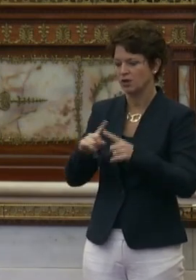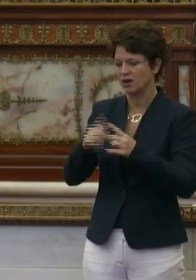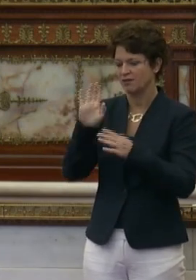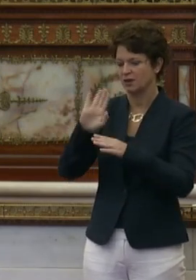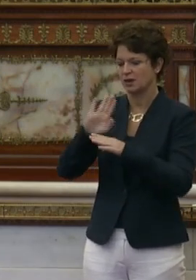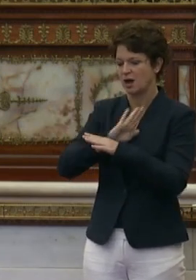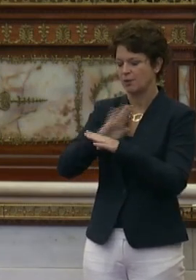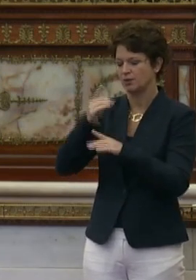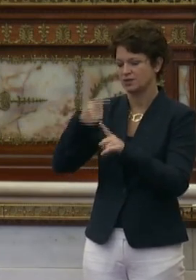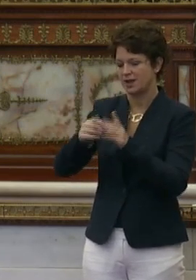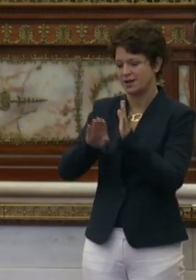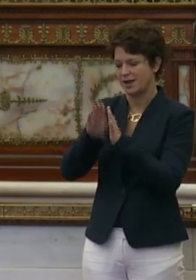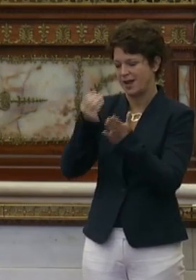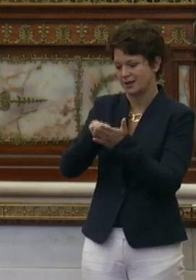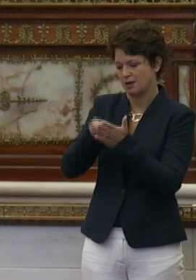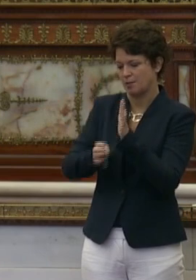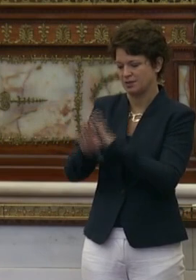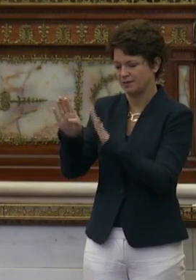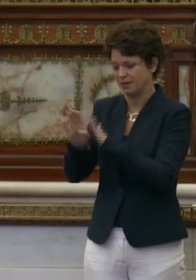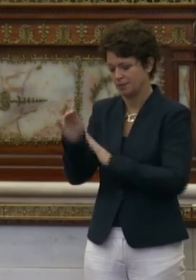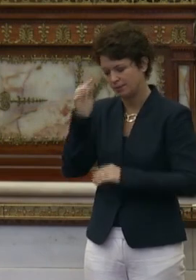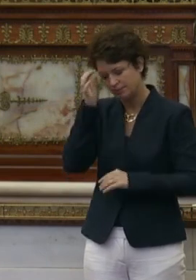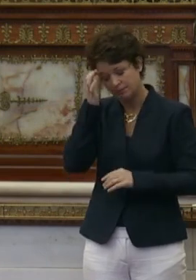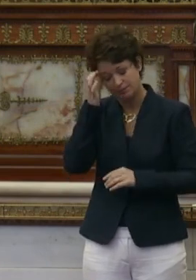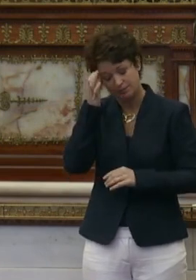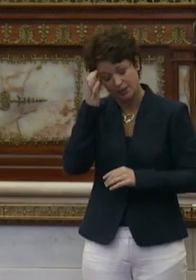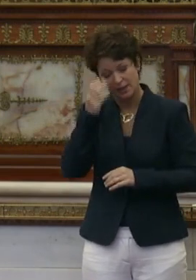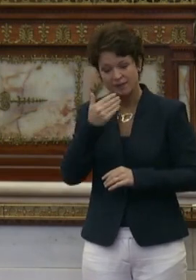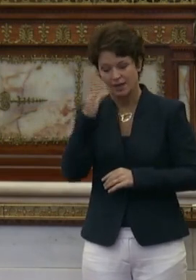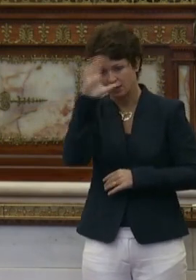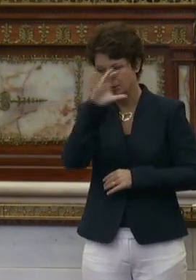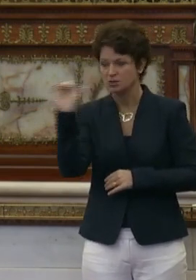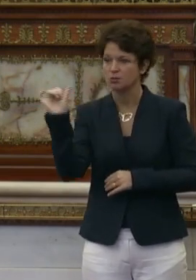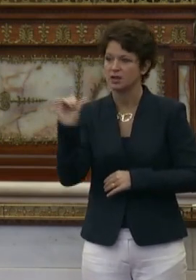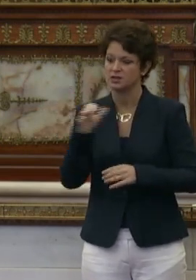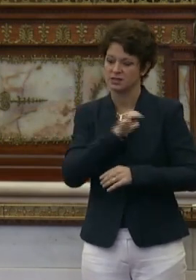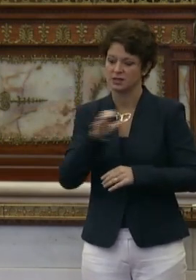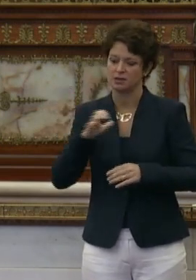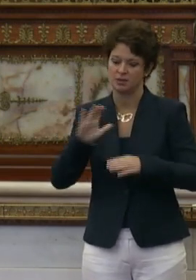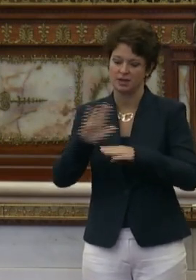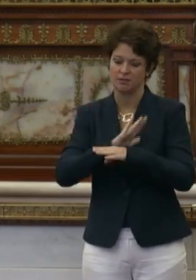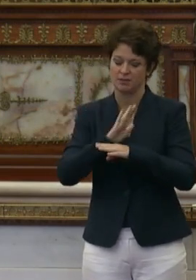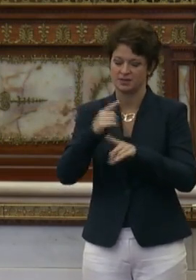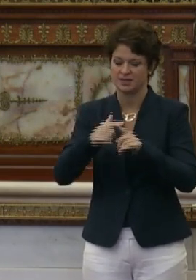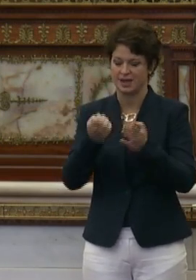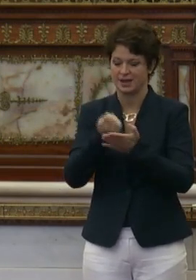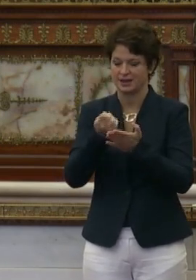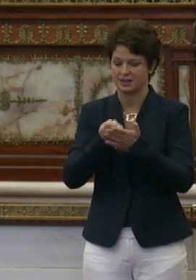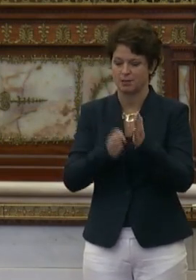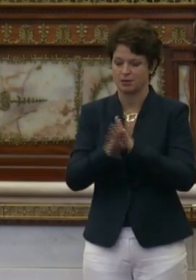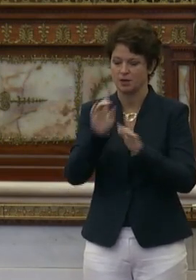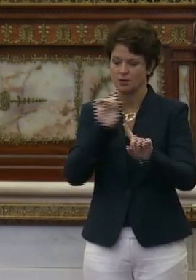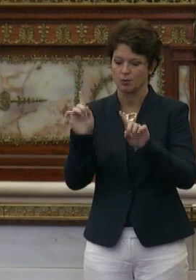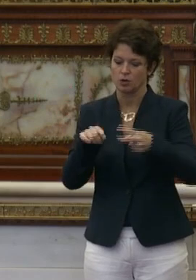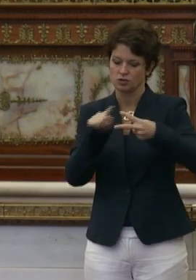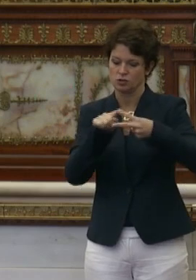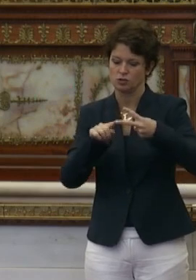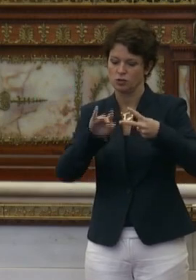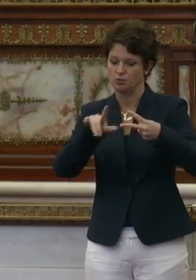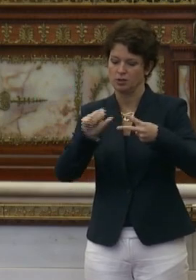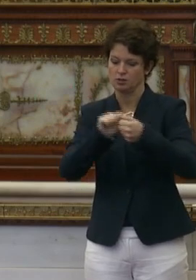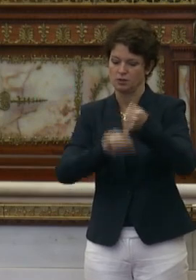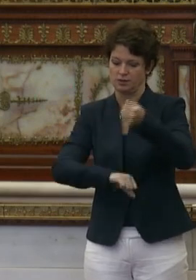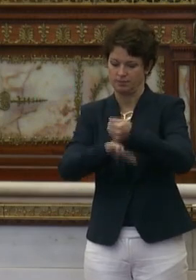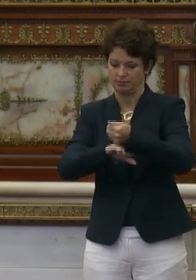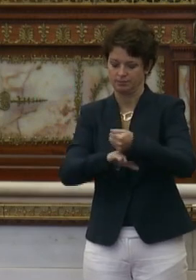and Economic Development. Thank you, Mr. President. The Committee on Commerce and Economic Development reports out two bills with a